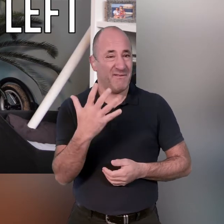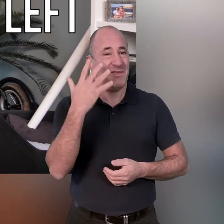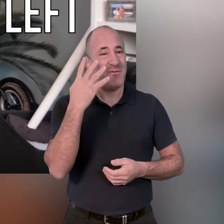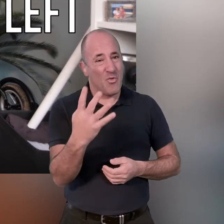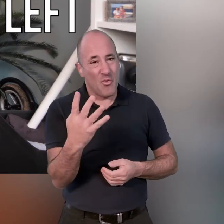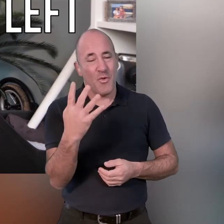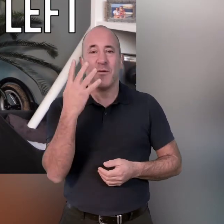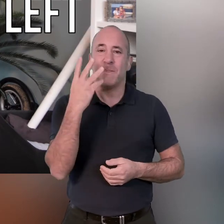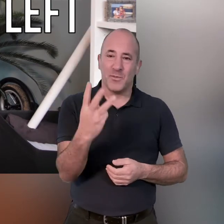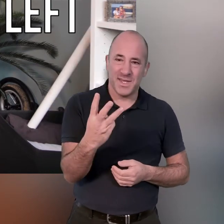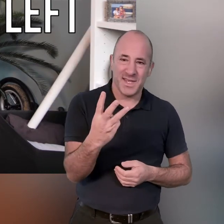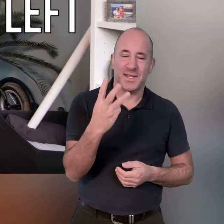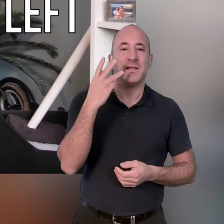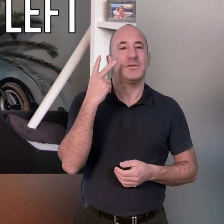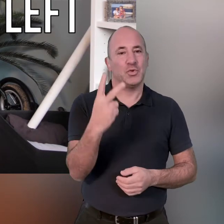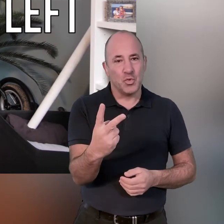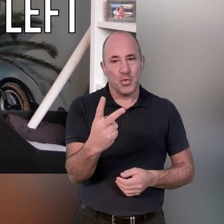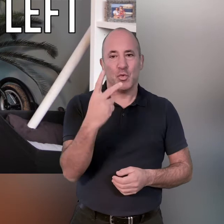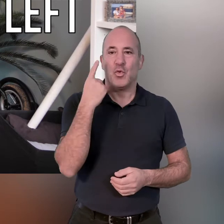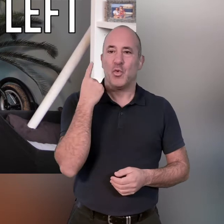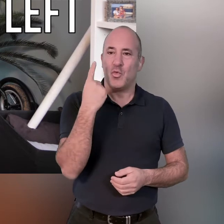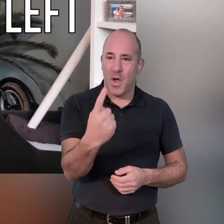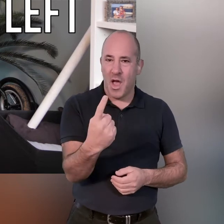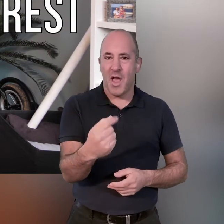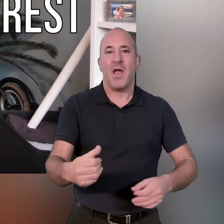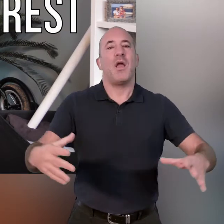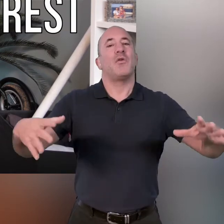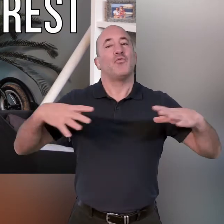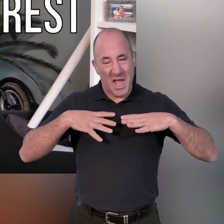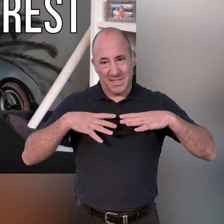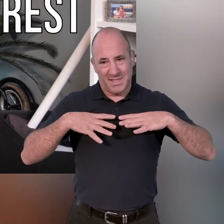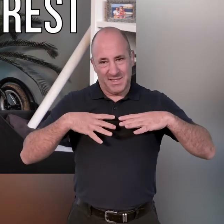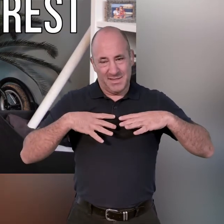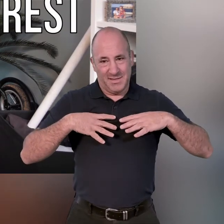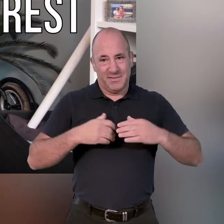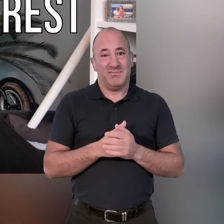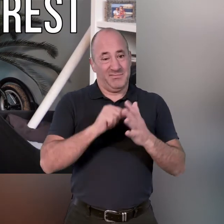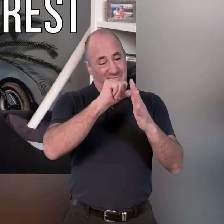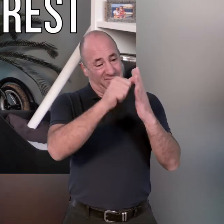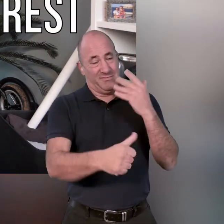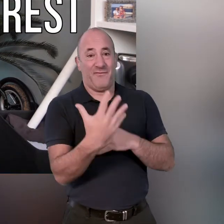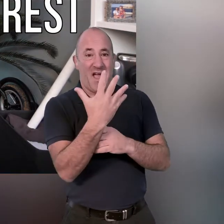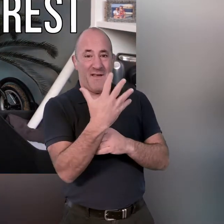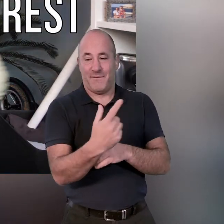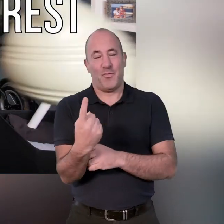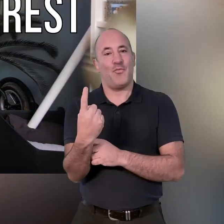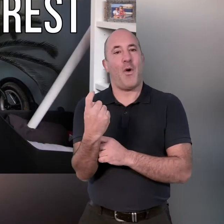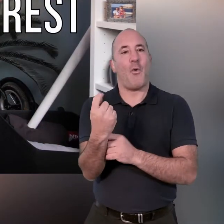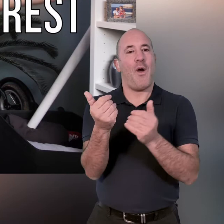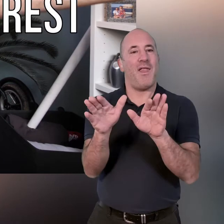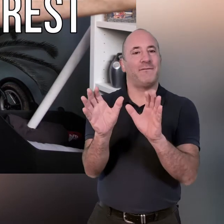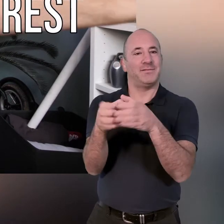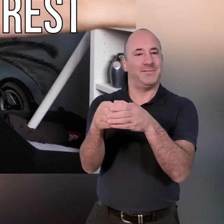5, 4, 3, 2, 1. Resting there. Okay, 1 more set